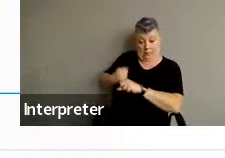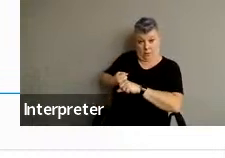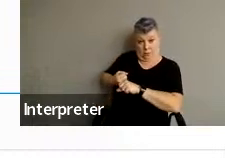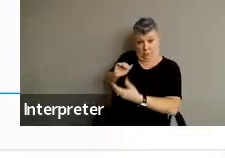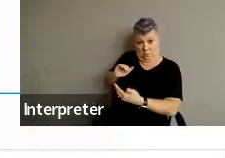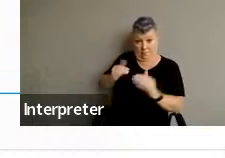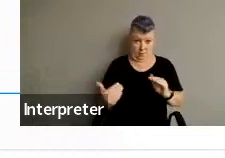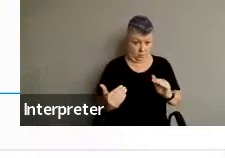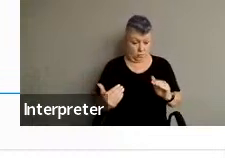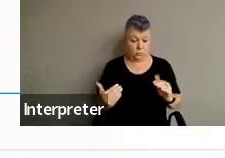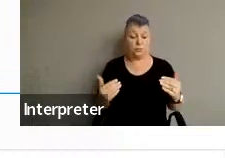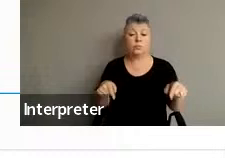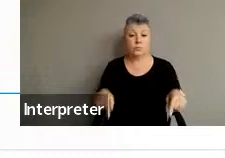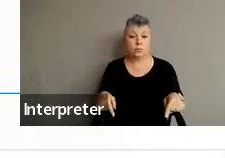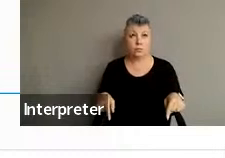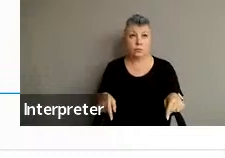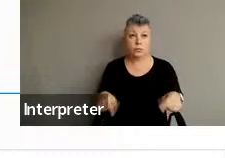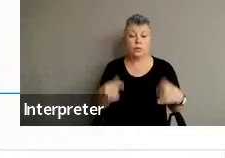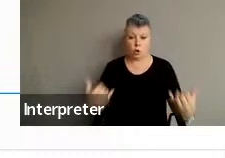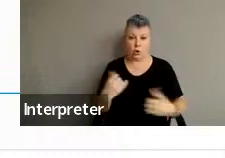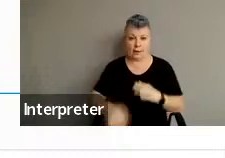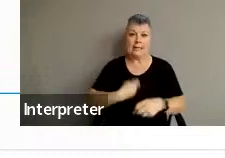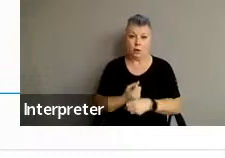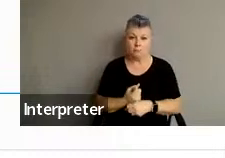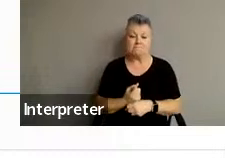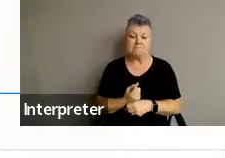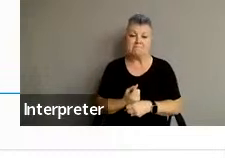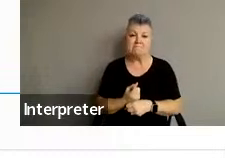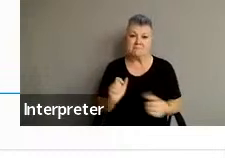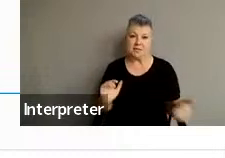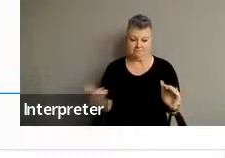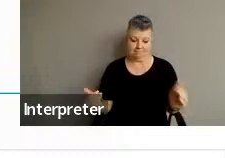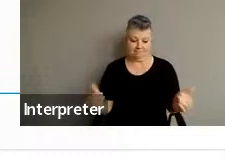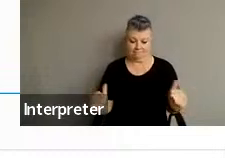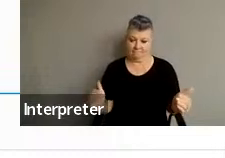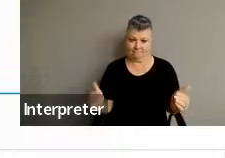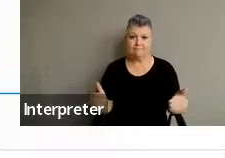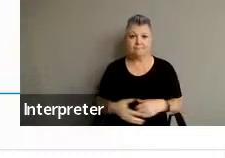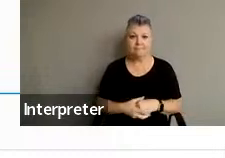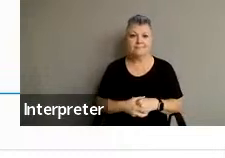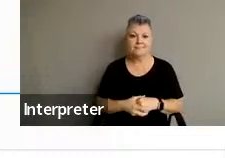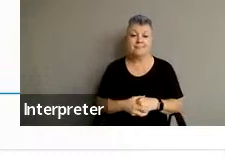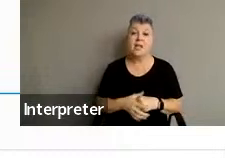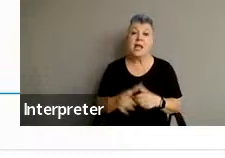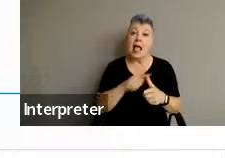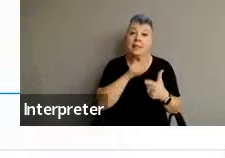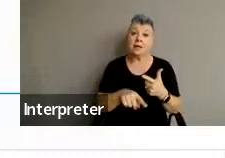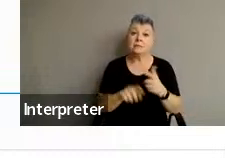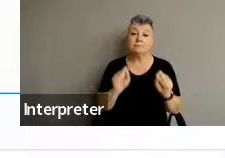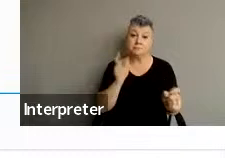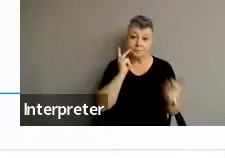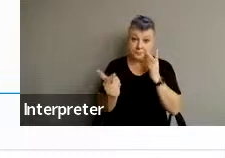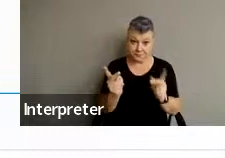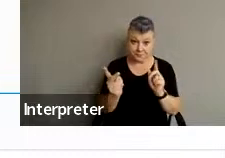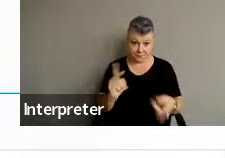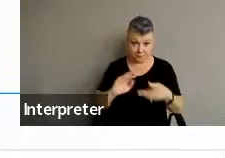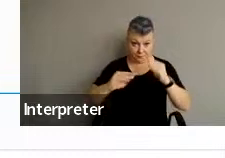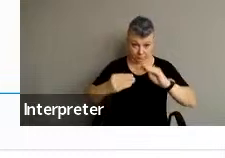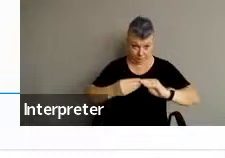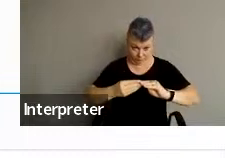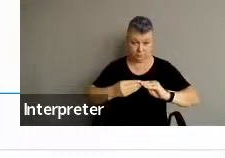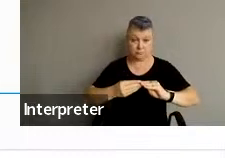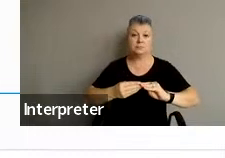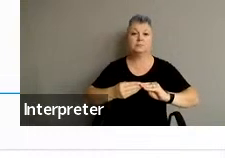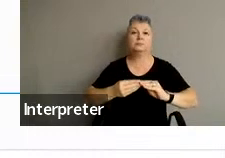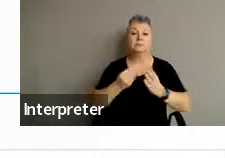by category of assessed valuation to the current year assessed valuation categories. And then you can see the dollar change and percentage